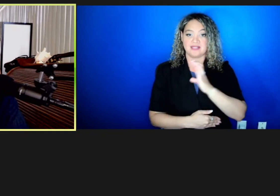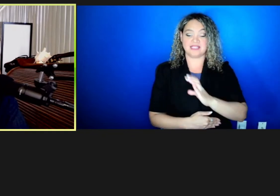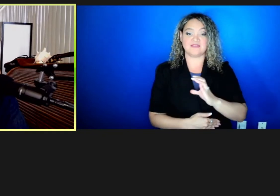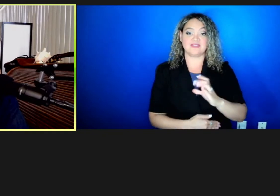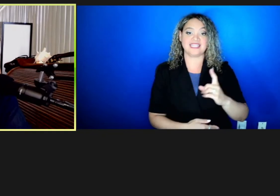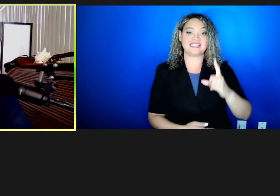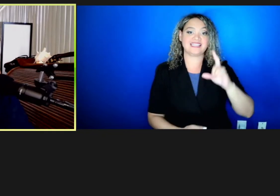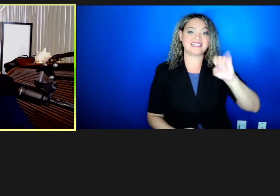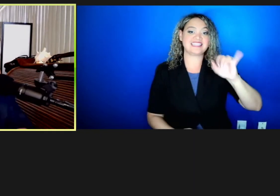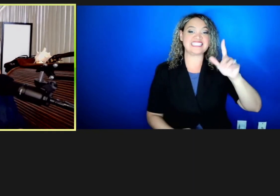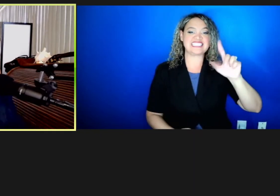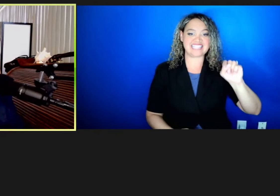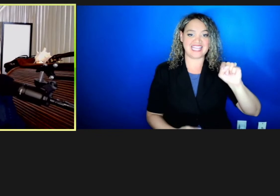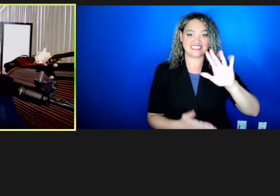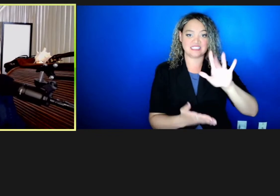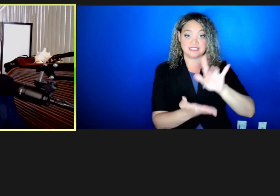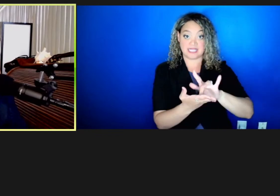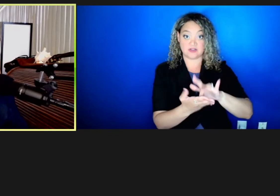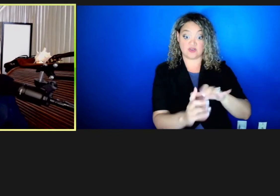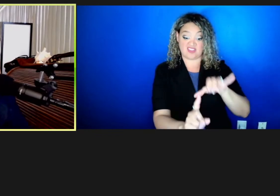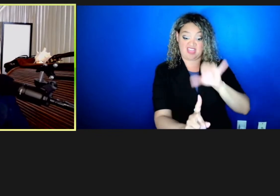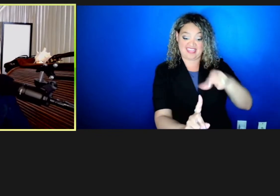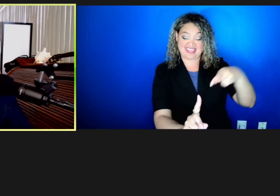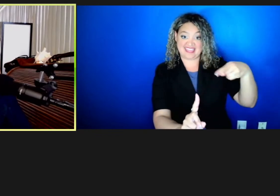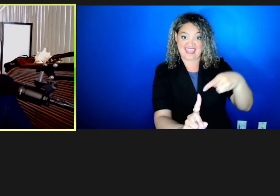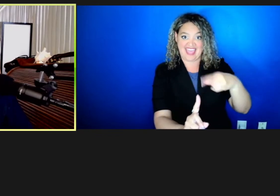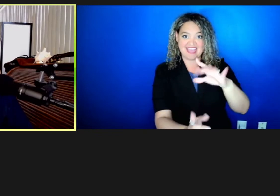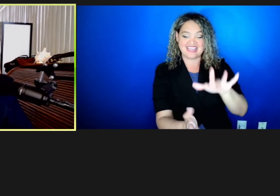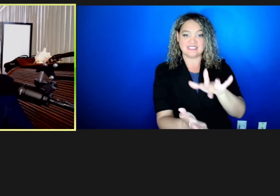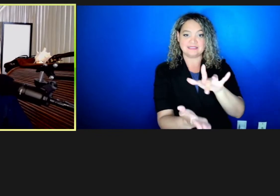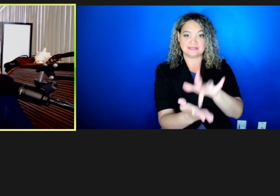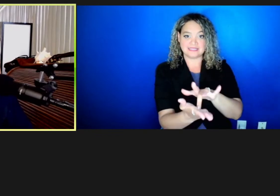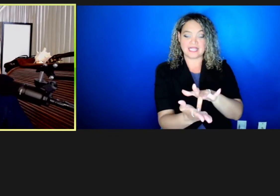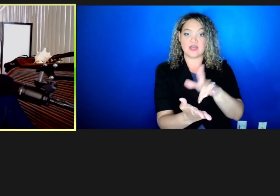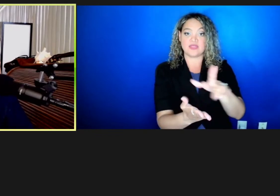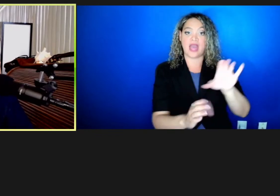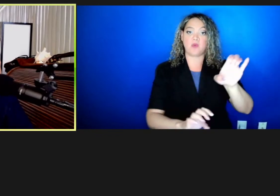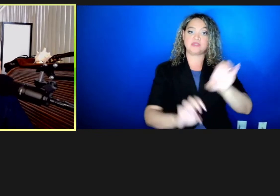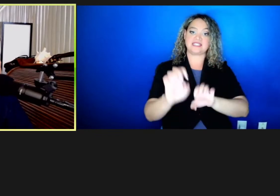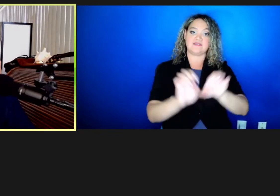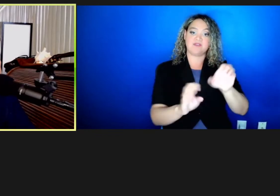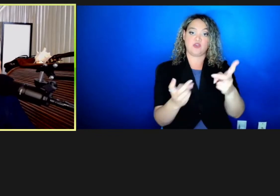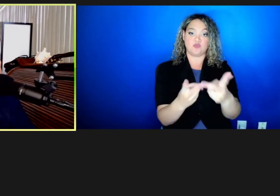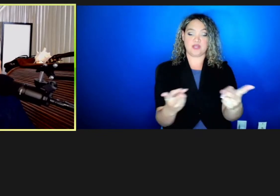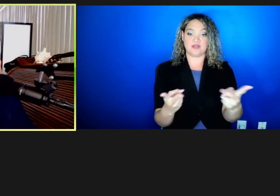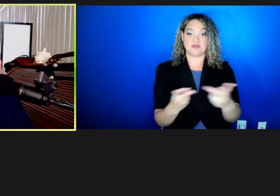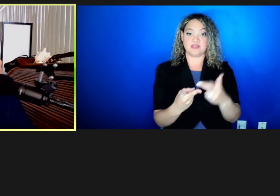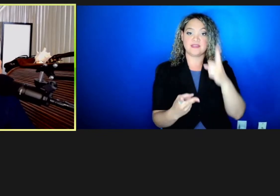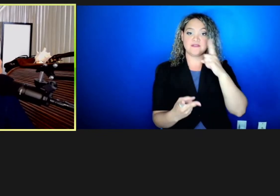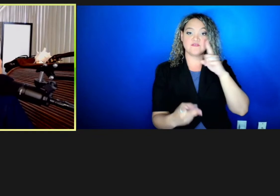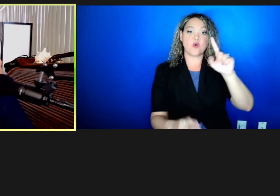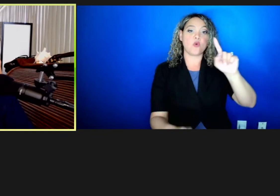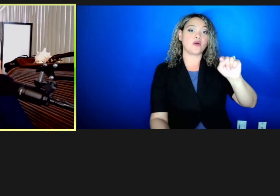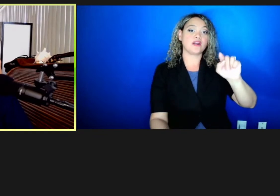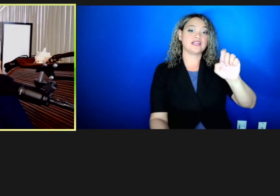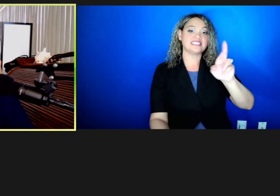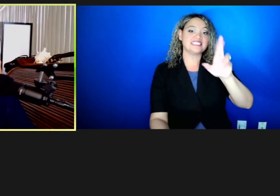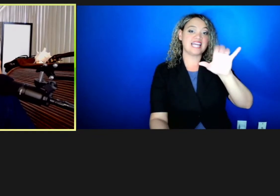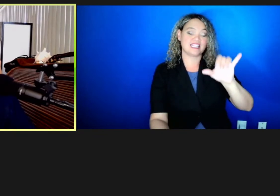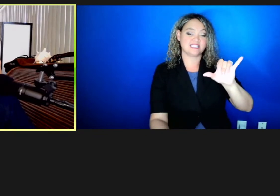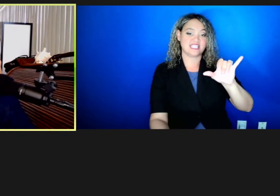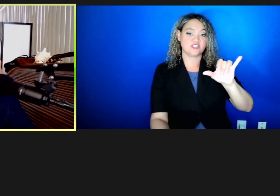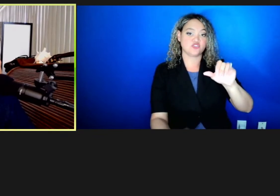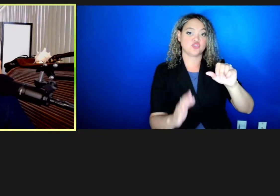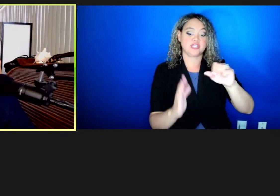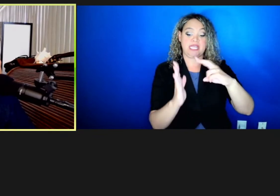Center. The Sight Center had been one of the evaluation sites for the telesensory reading machine for people